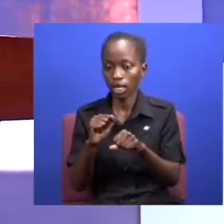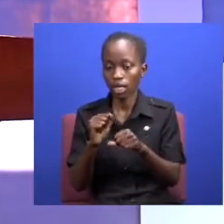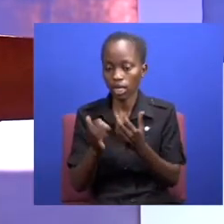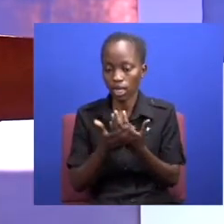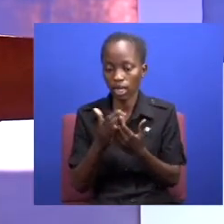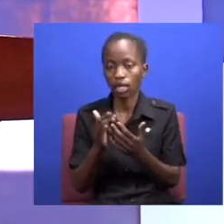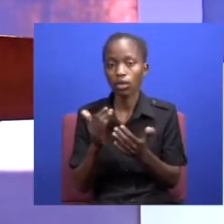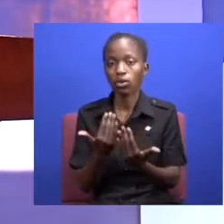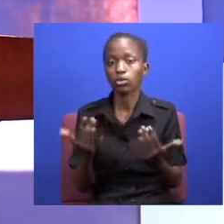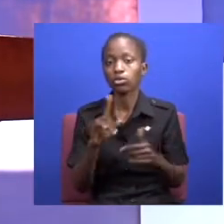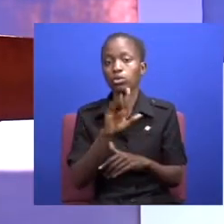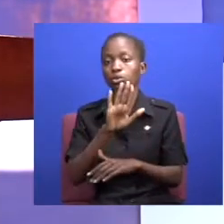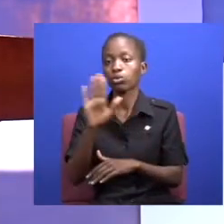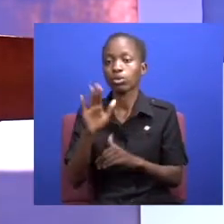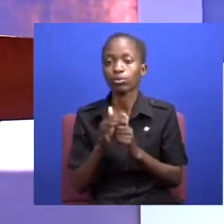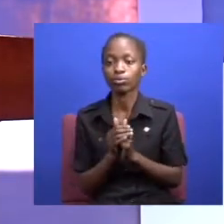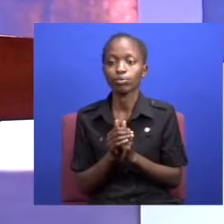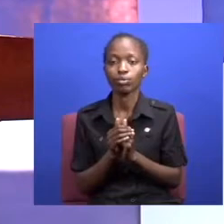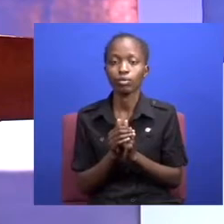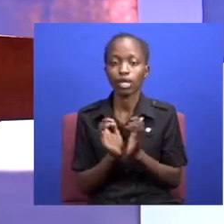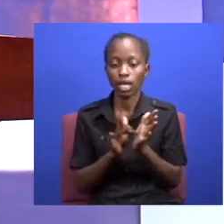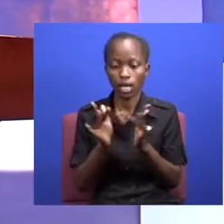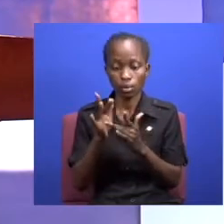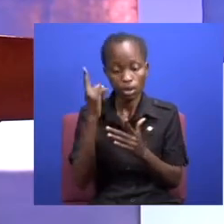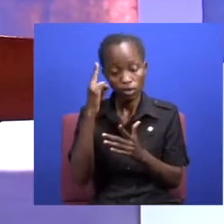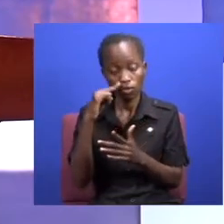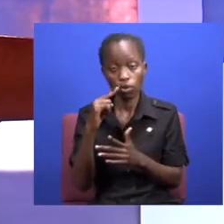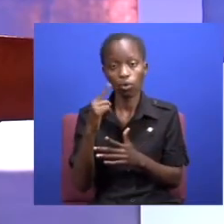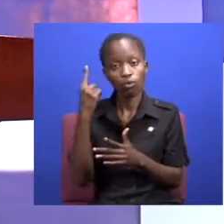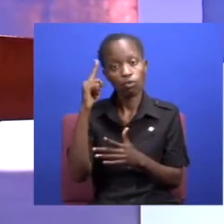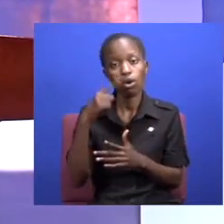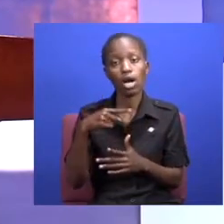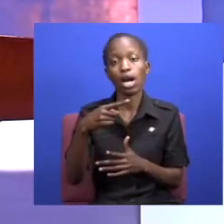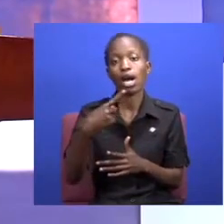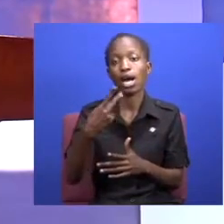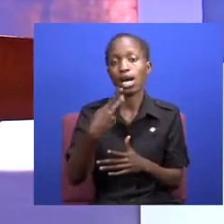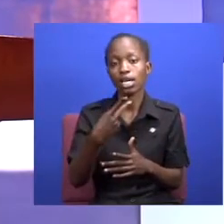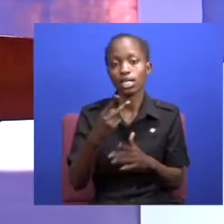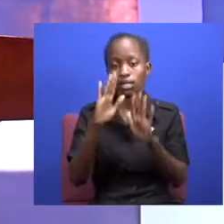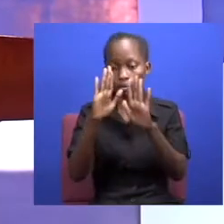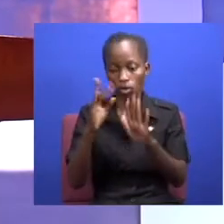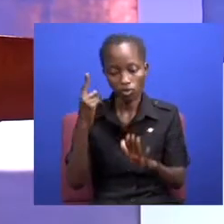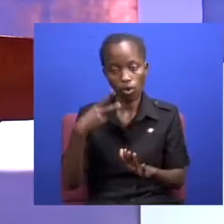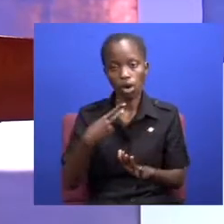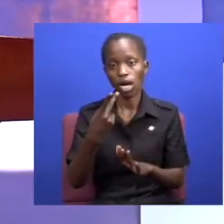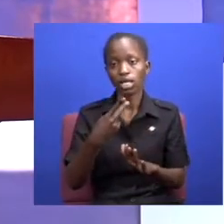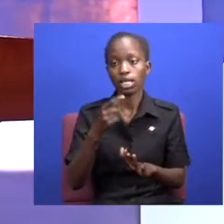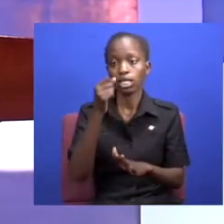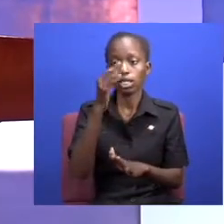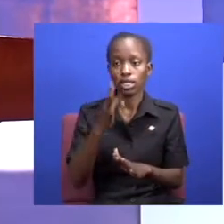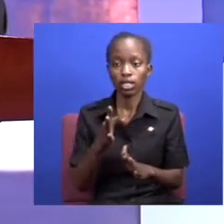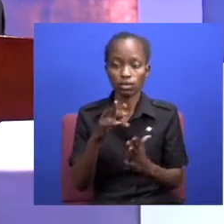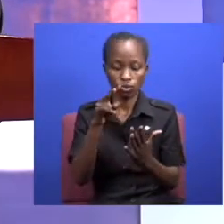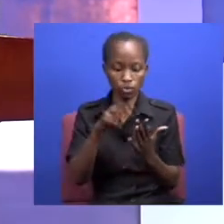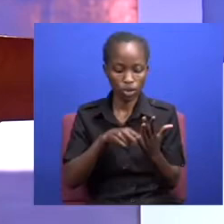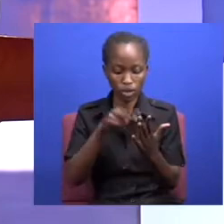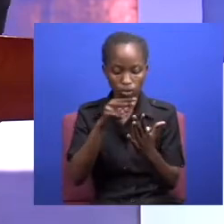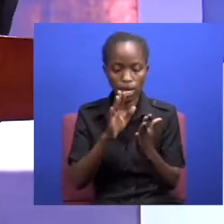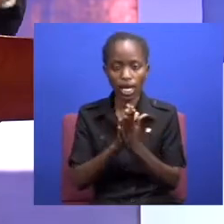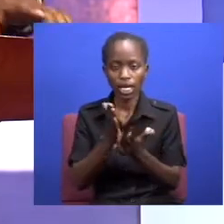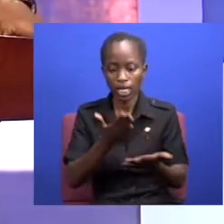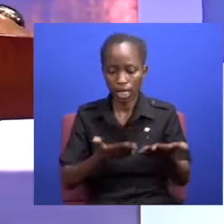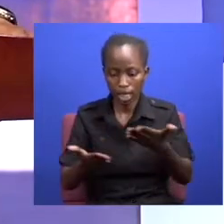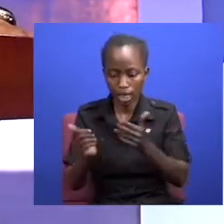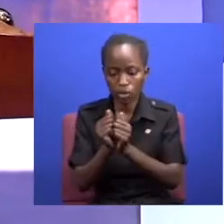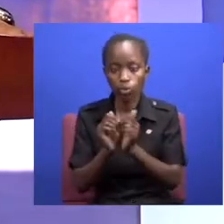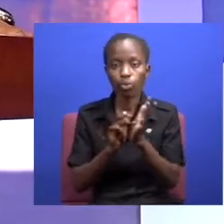Bible is important for you and for me. But it'll only be important for us if we read it, if we